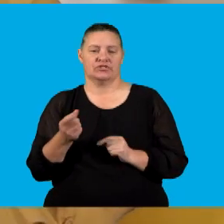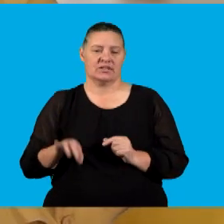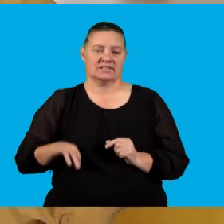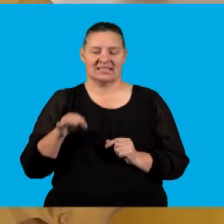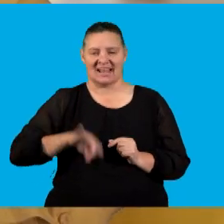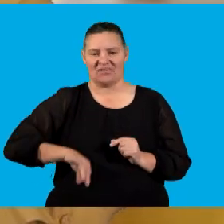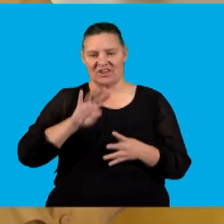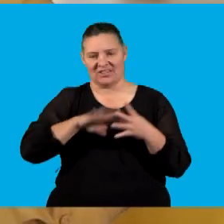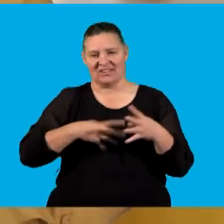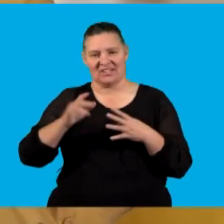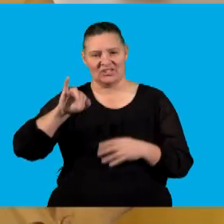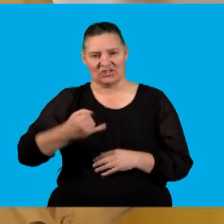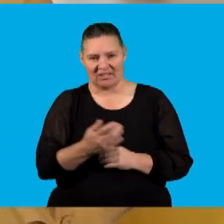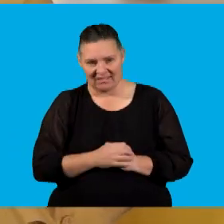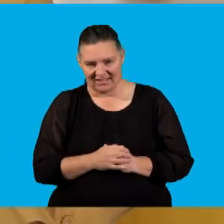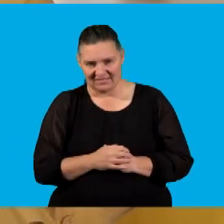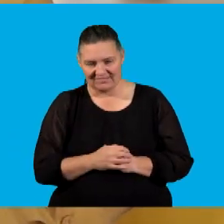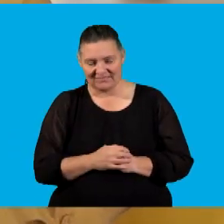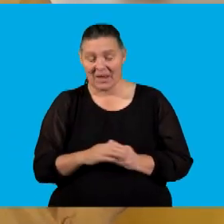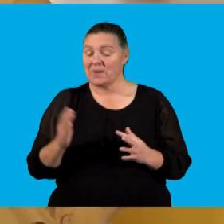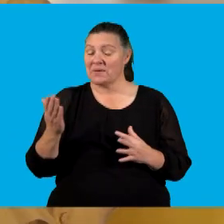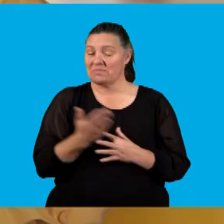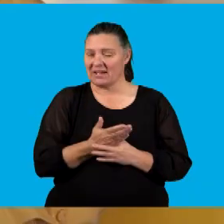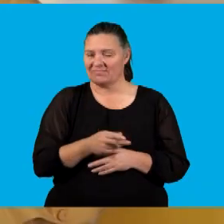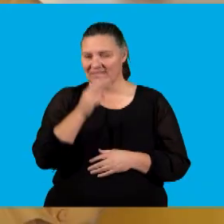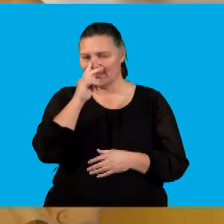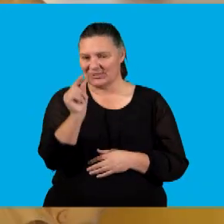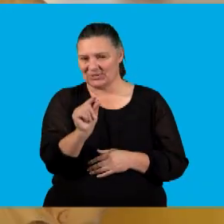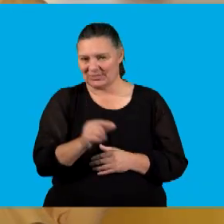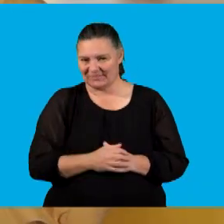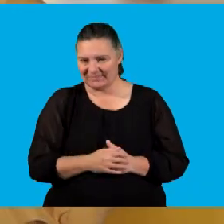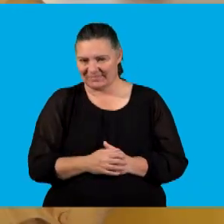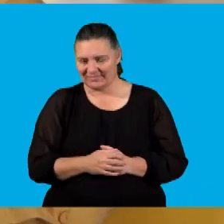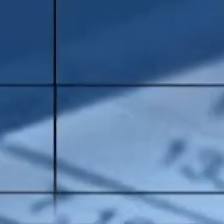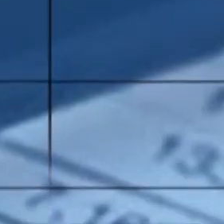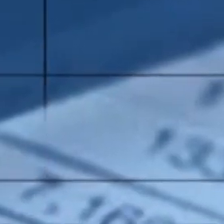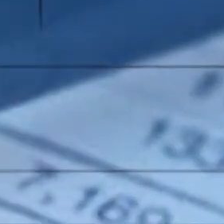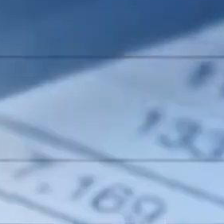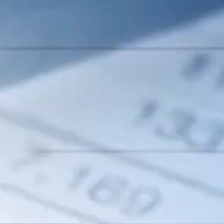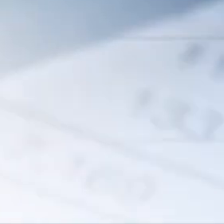complete your salaries journal. We will go for an ad break. I'll see you shortly.